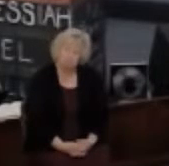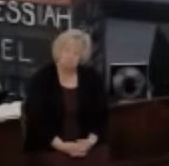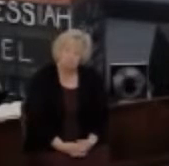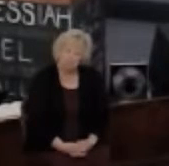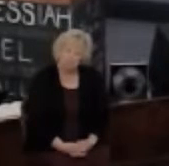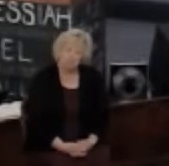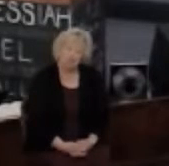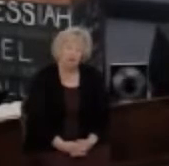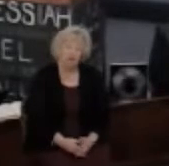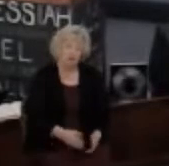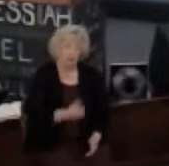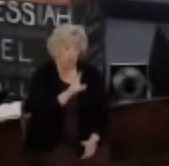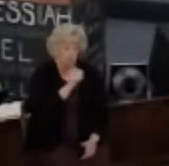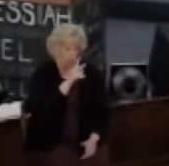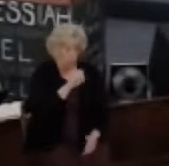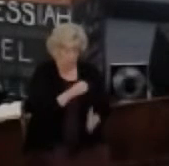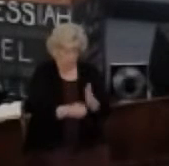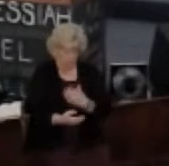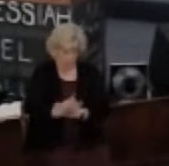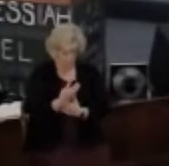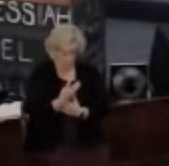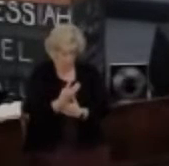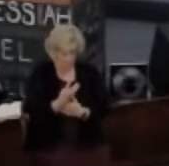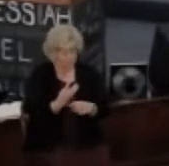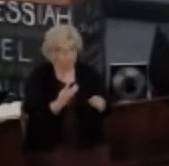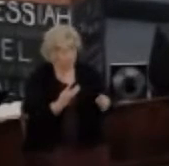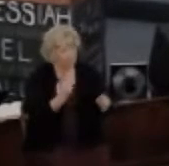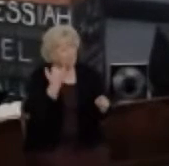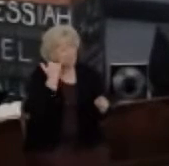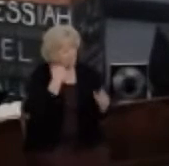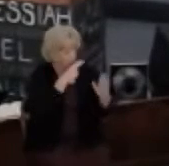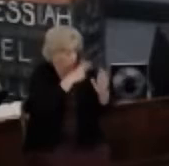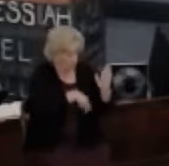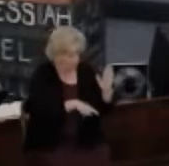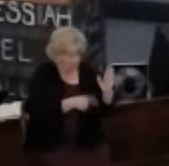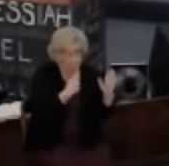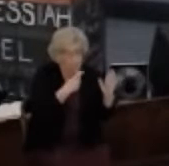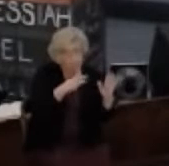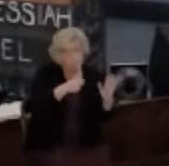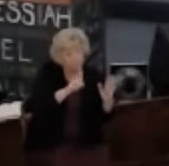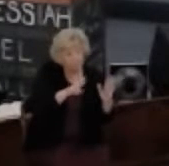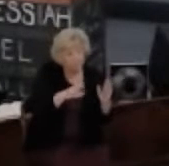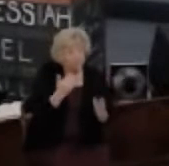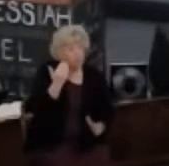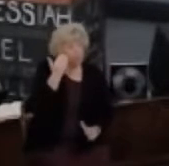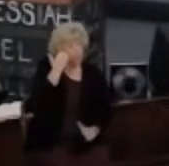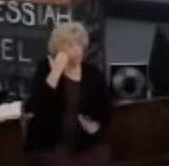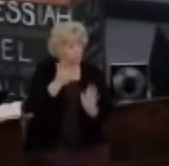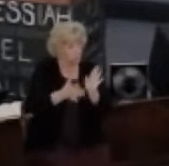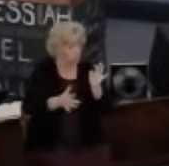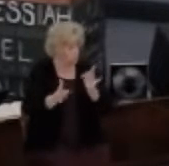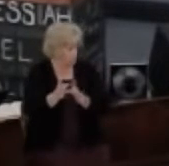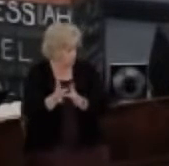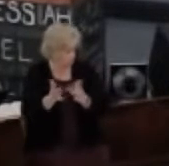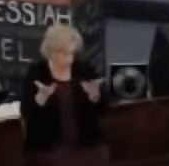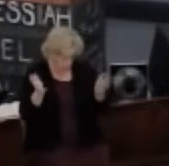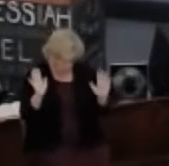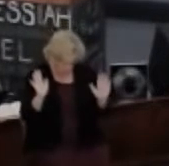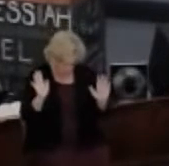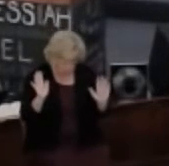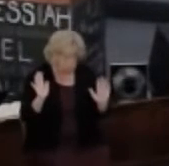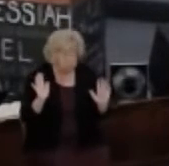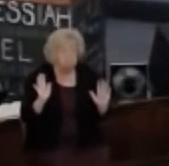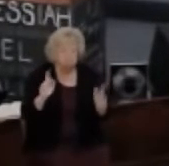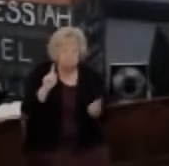In Luke chapter 4, it indicates that Peter already knew Jesus. He knew Jesus at this